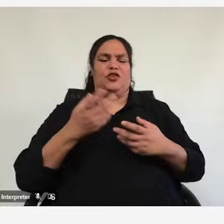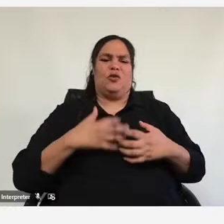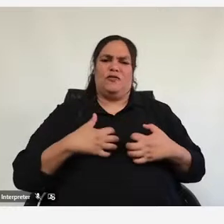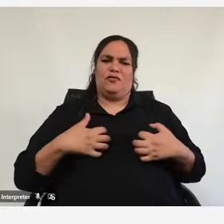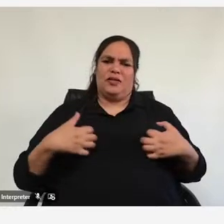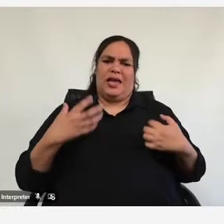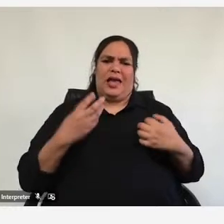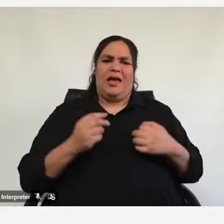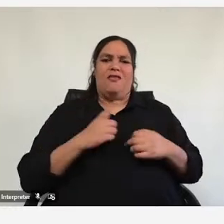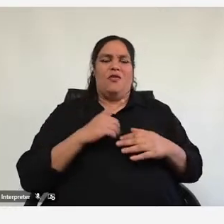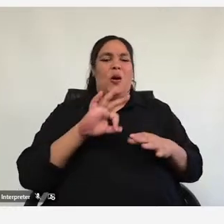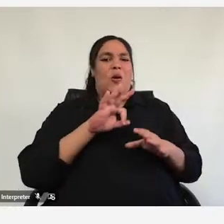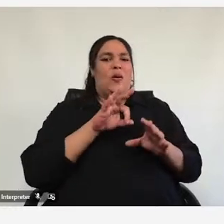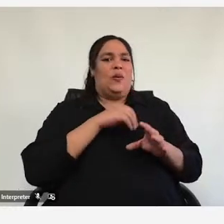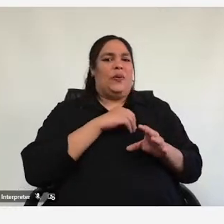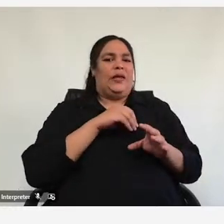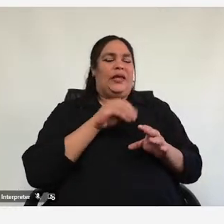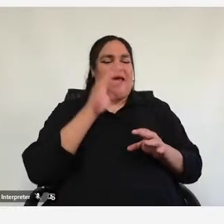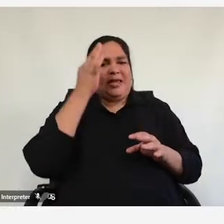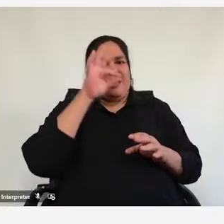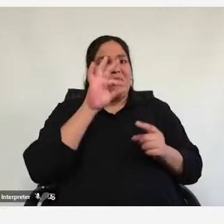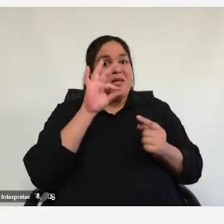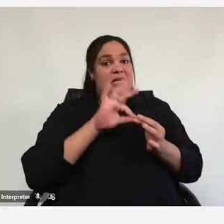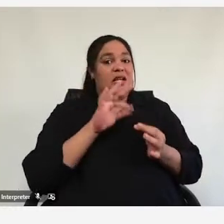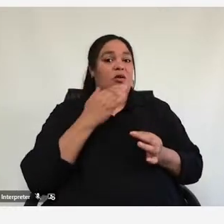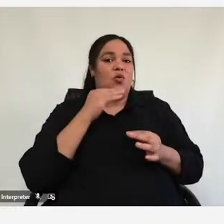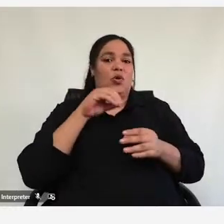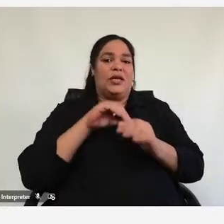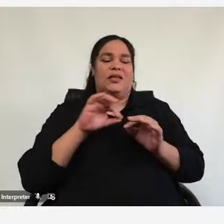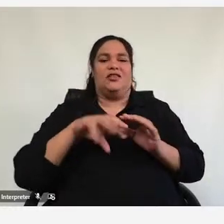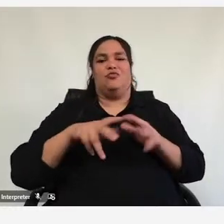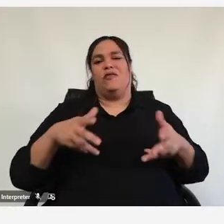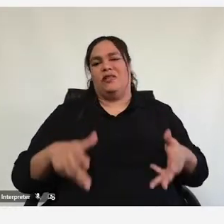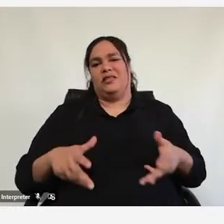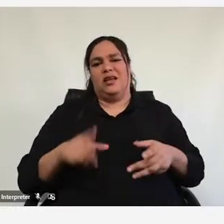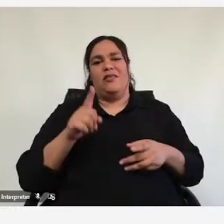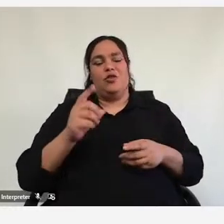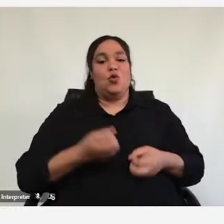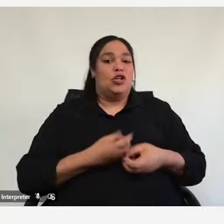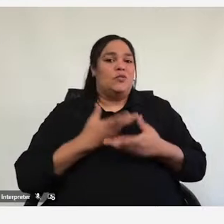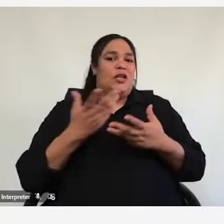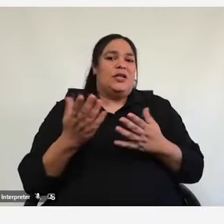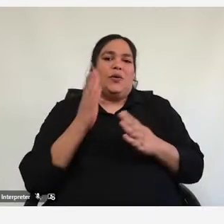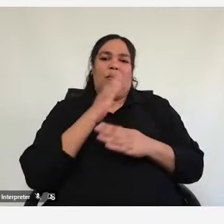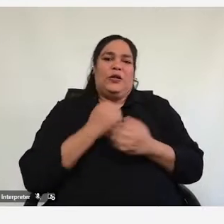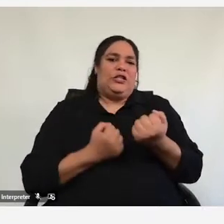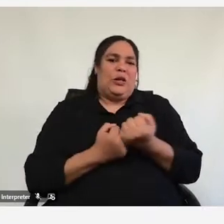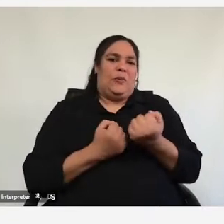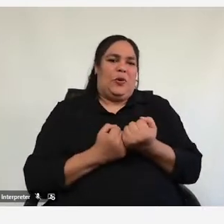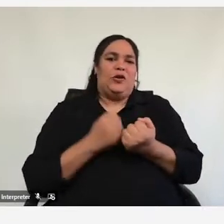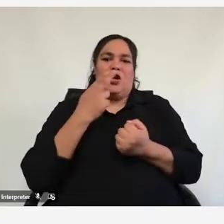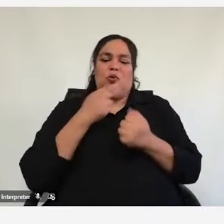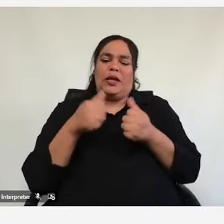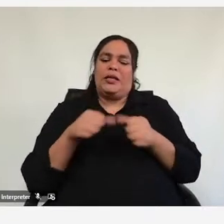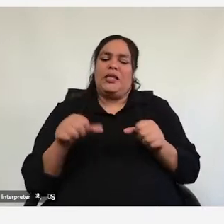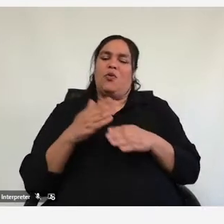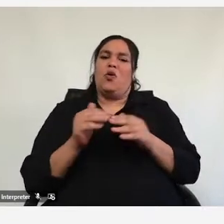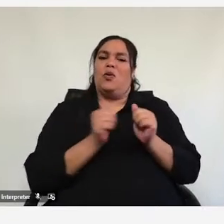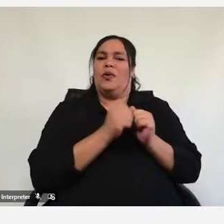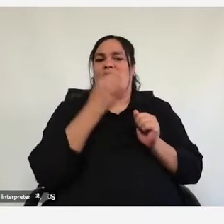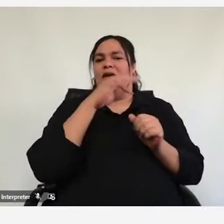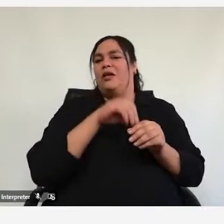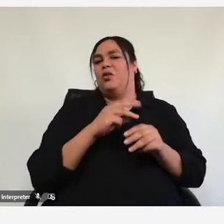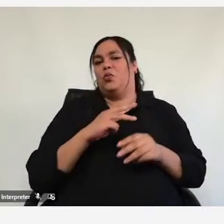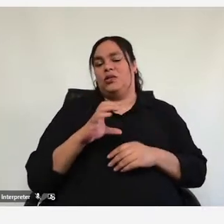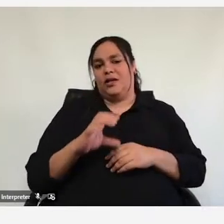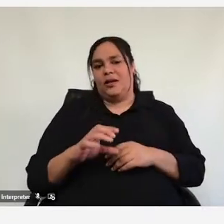regarding a government, particularly in this province. They expressed the lack of support and red tape in working with government in the Western